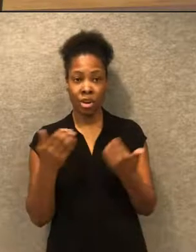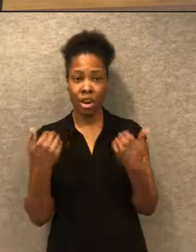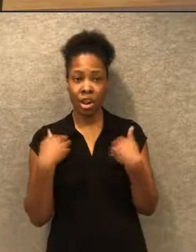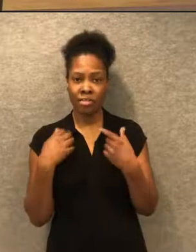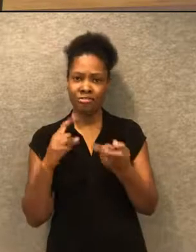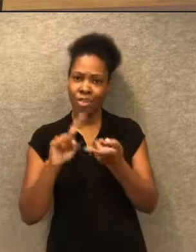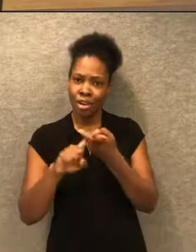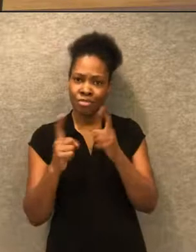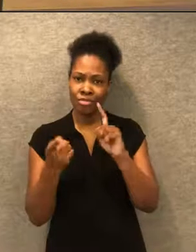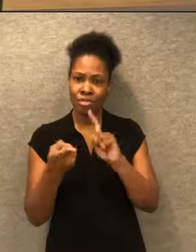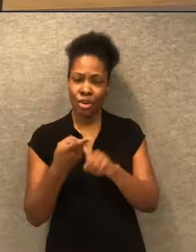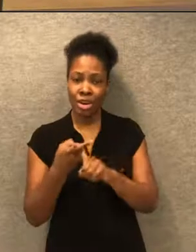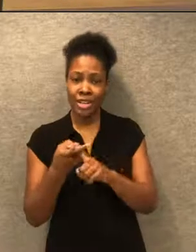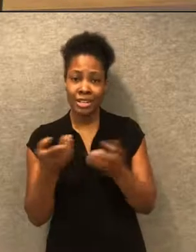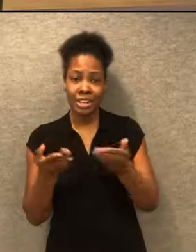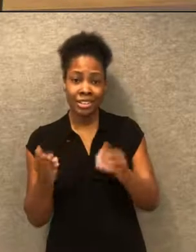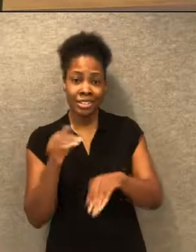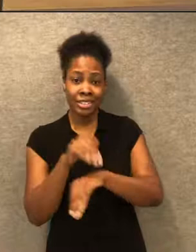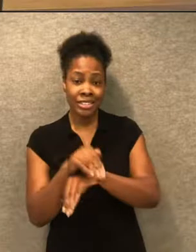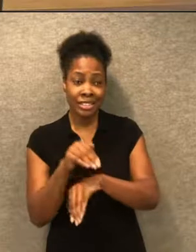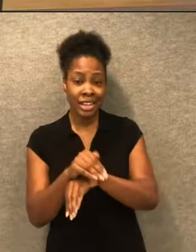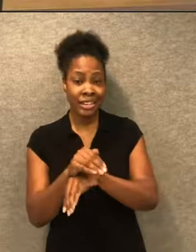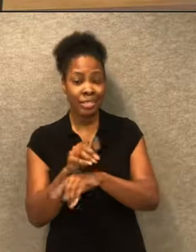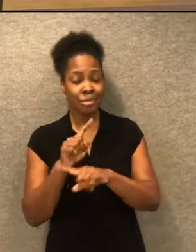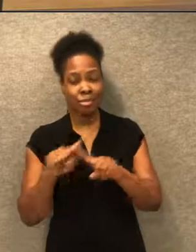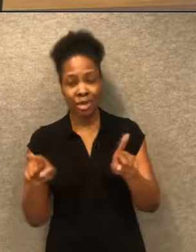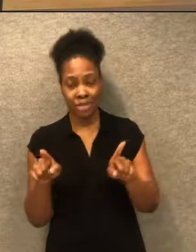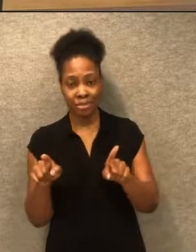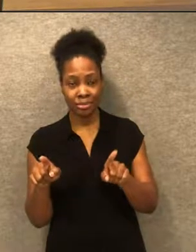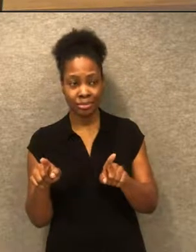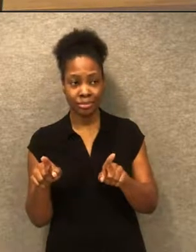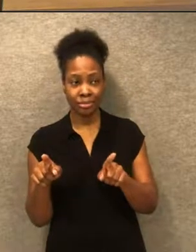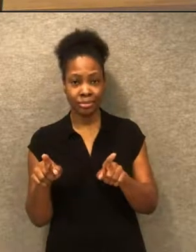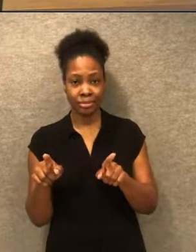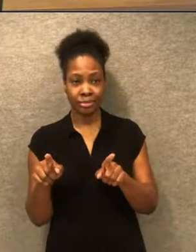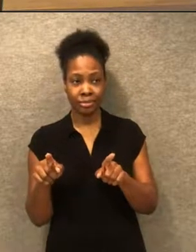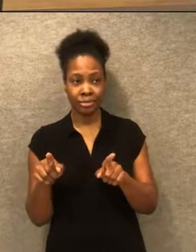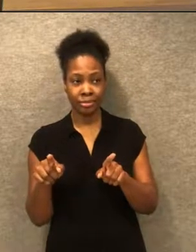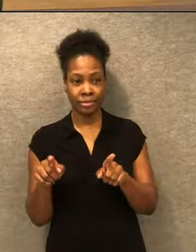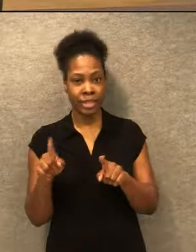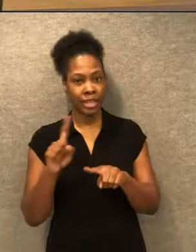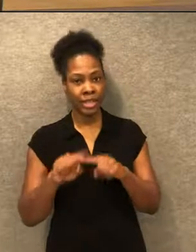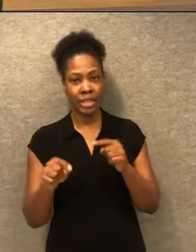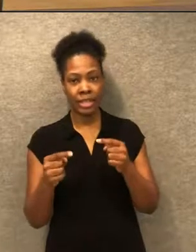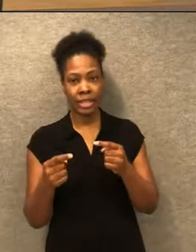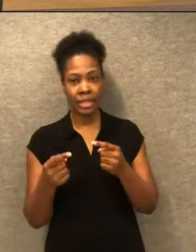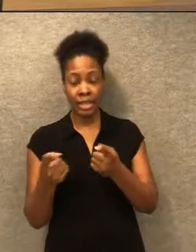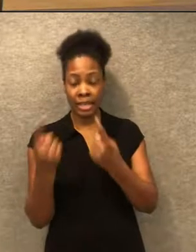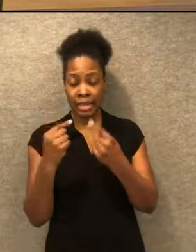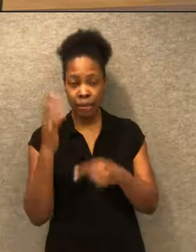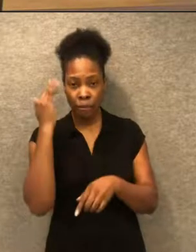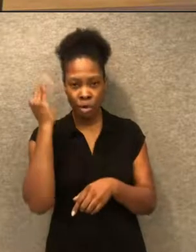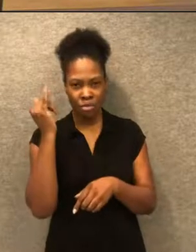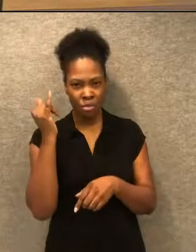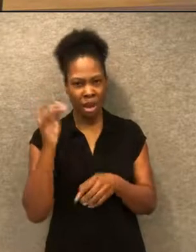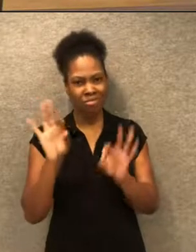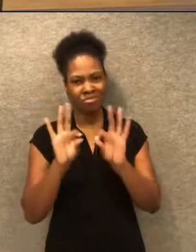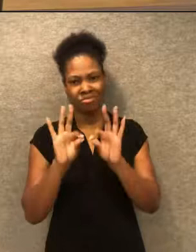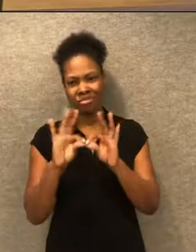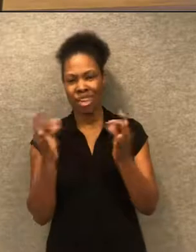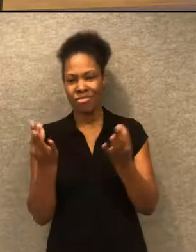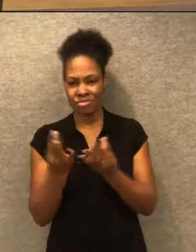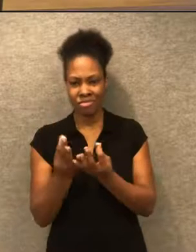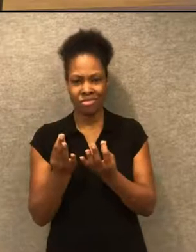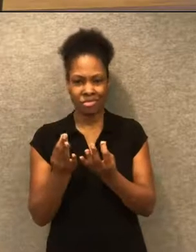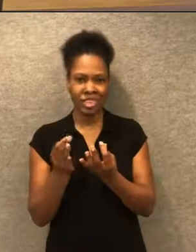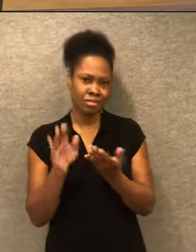Brett was scheduled to join us, but unfortunately he had a death in the family. And I know for a fact if